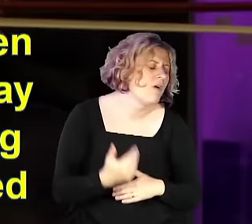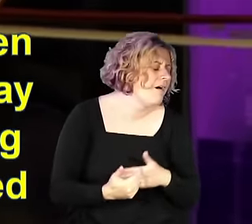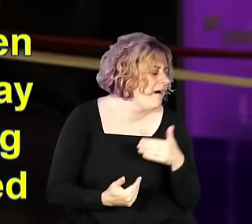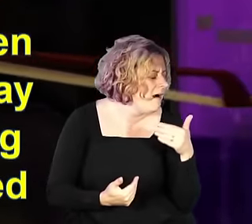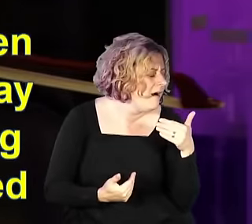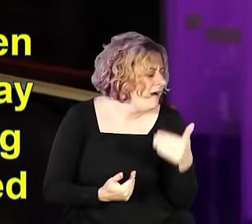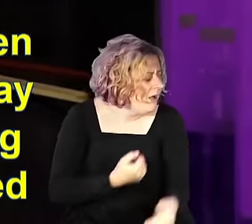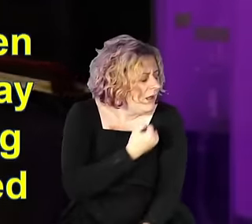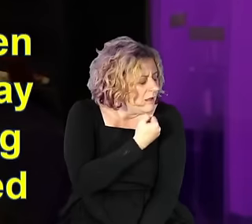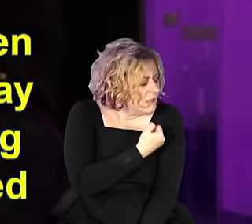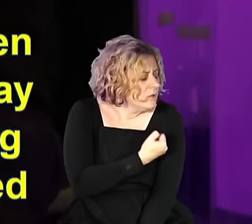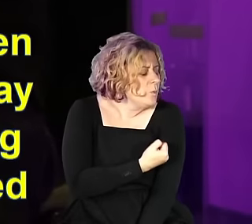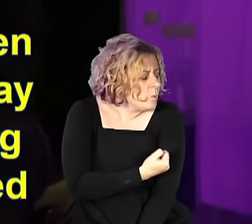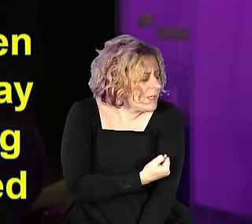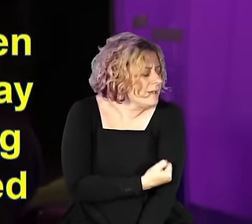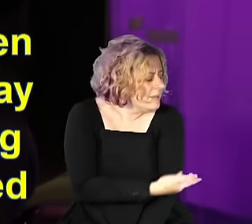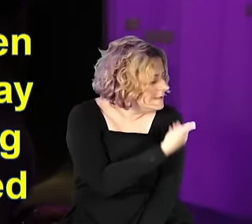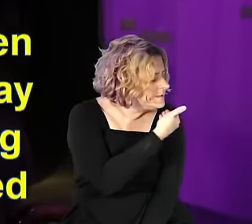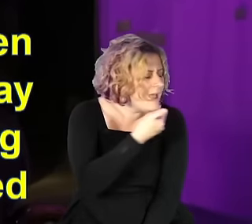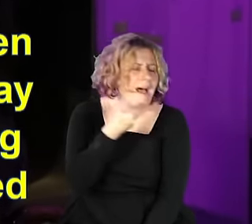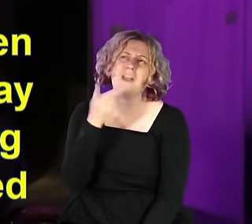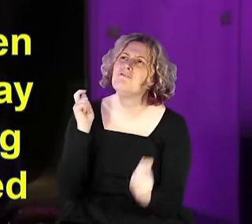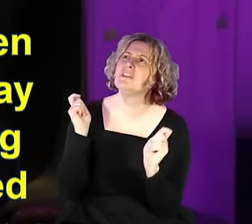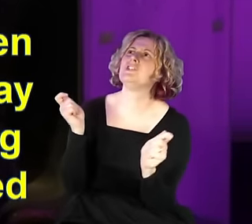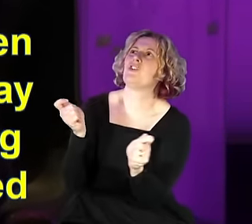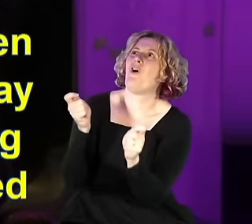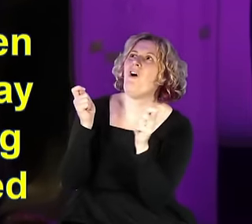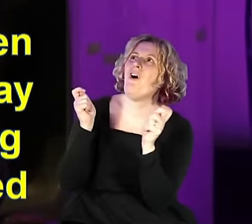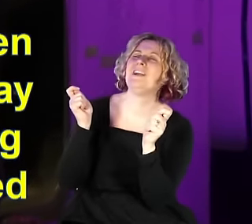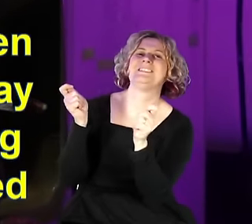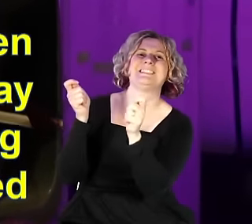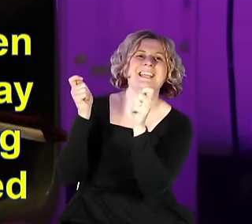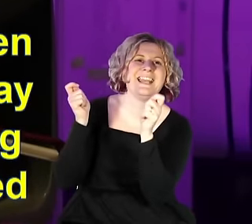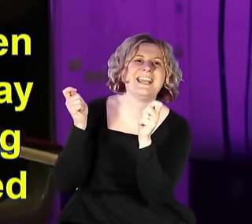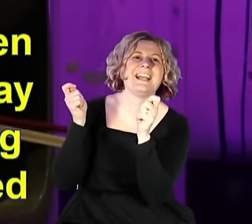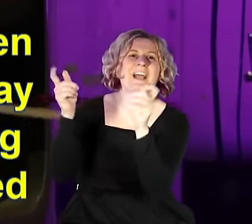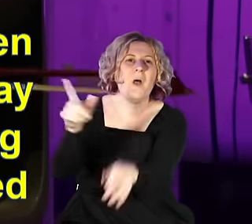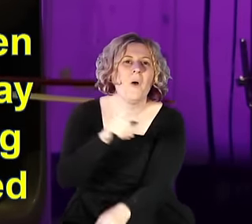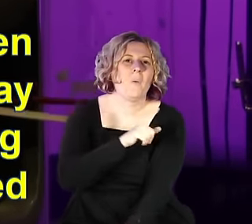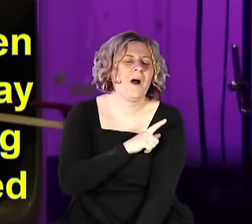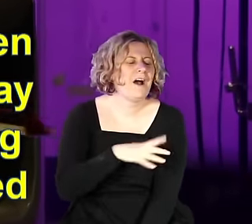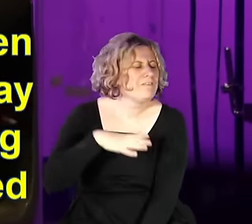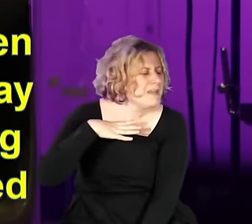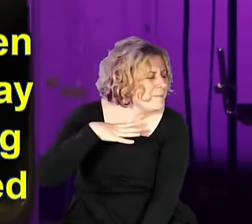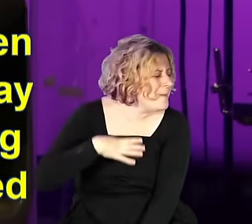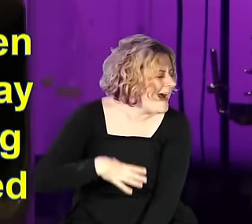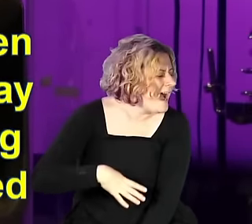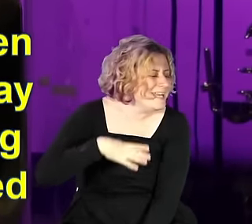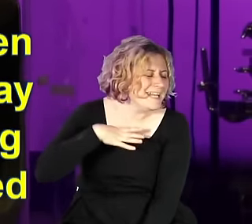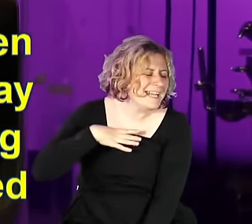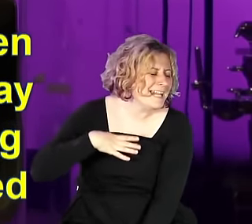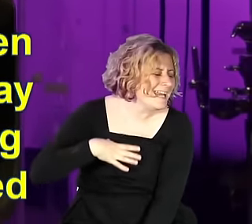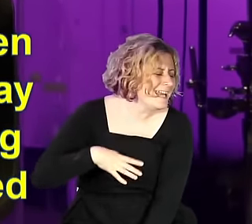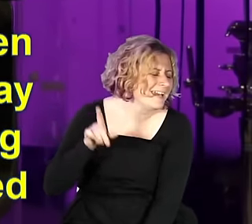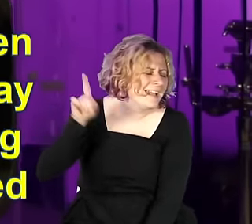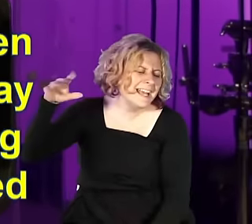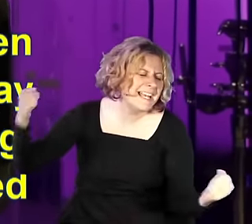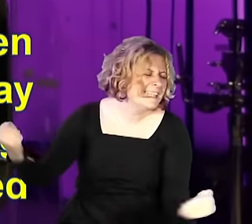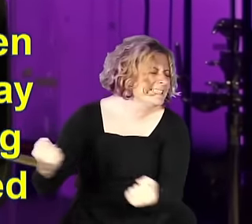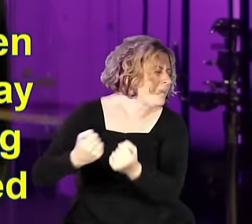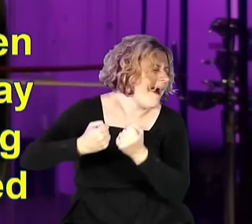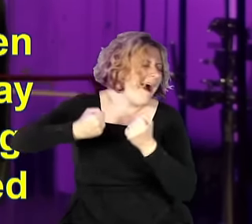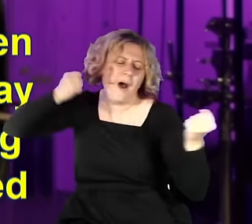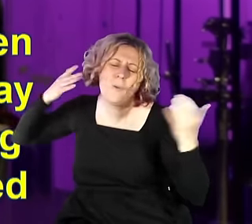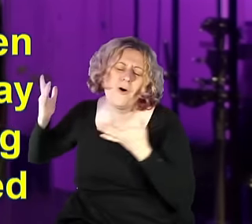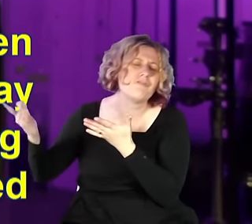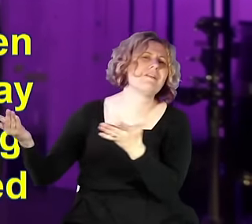labor on in weakness and rejoicing, for in my need,